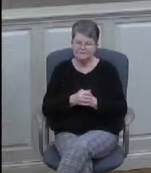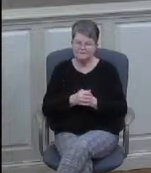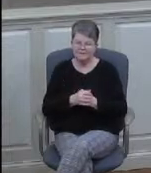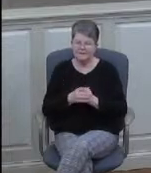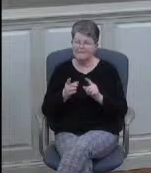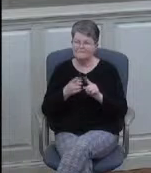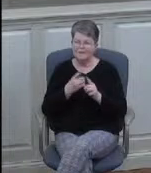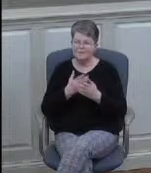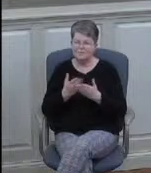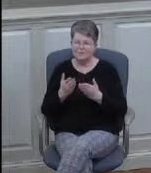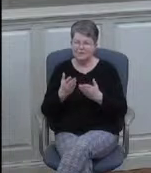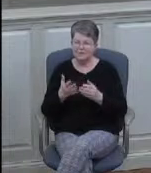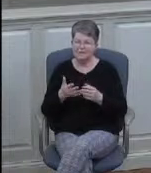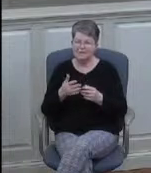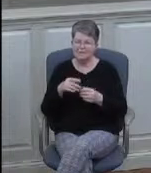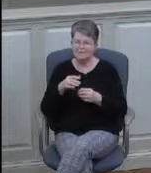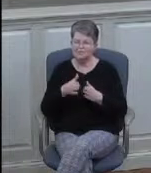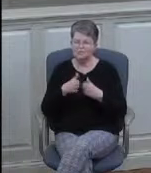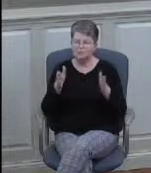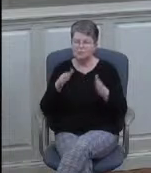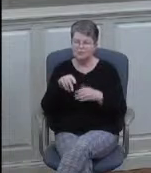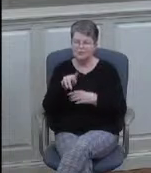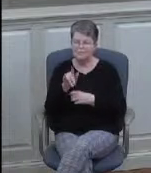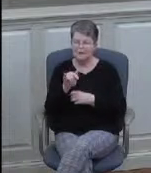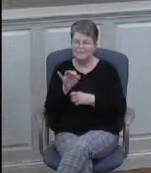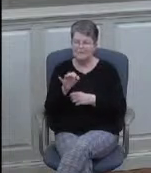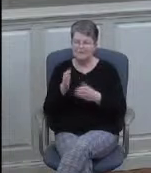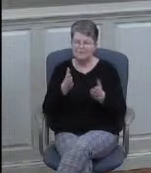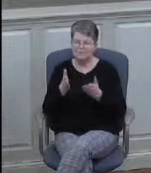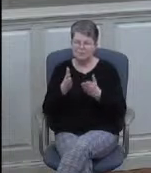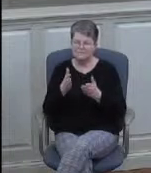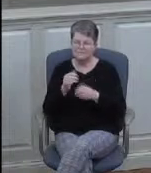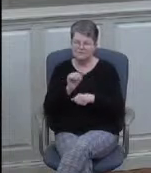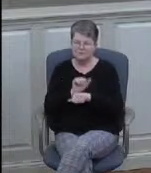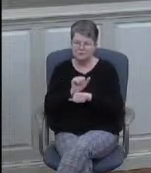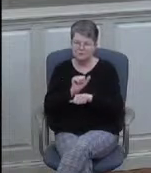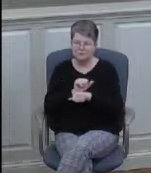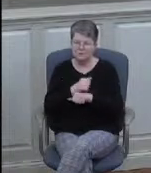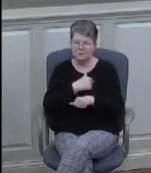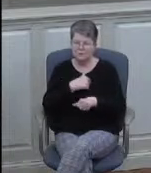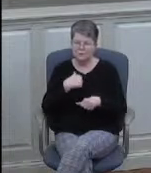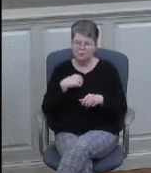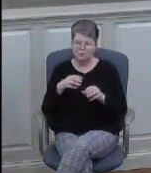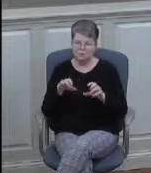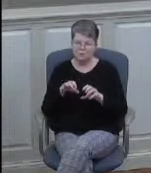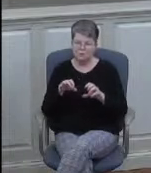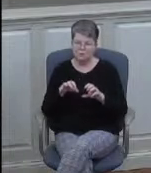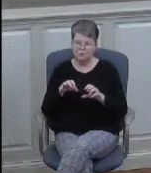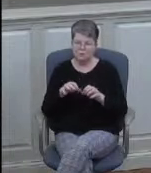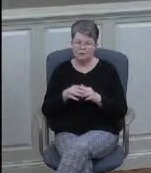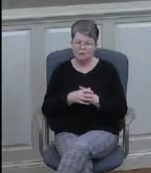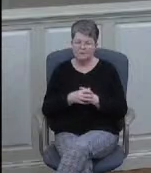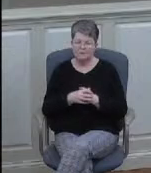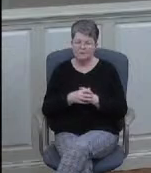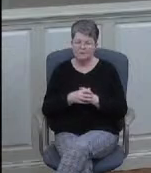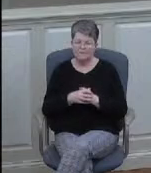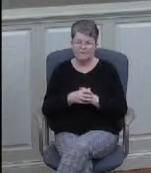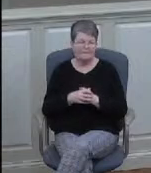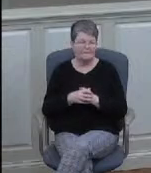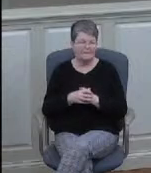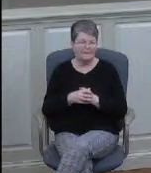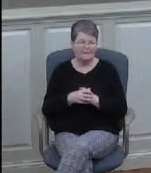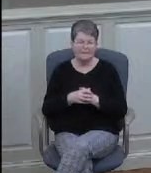First thing I'm going to go over is kind of general public services work that are doing. Let's see if we can get this to work. Which button do I